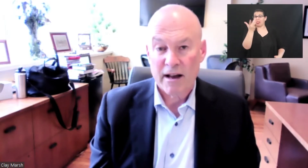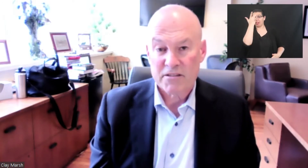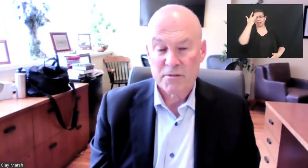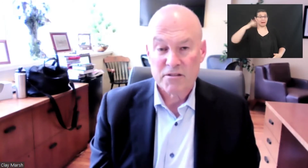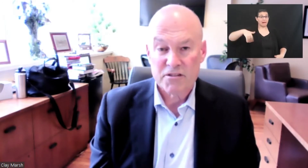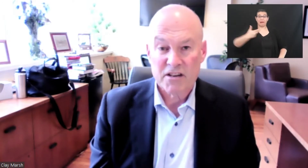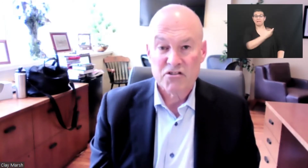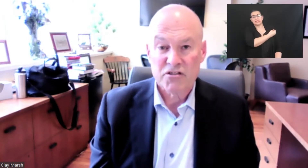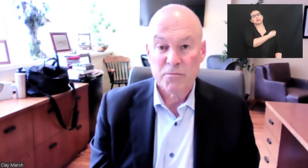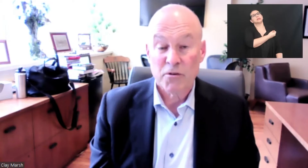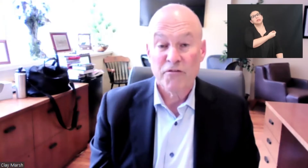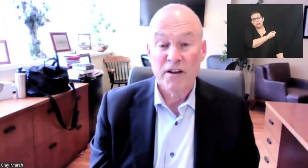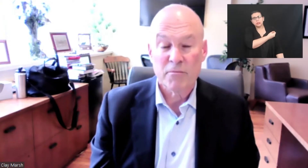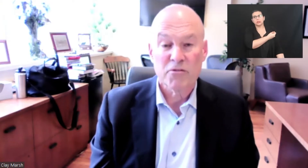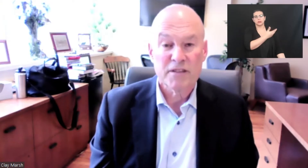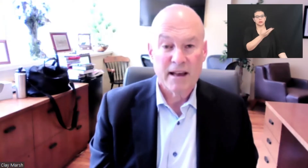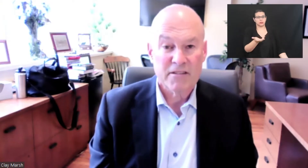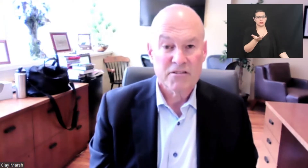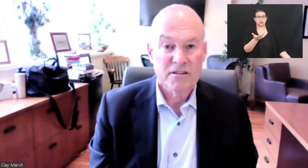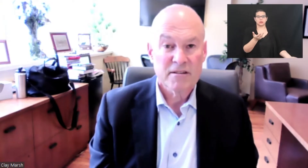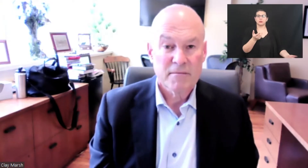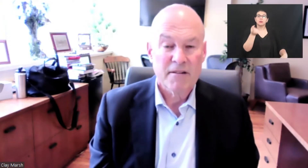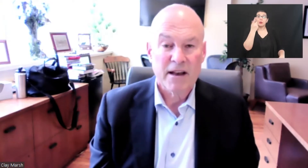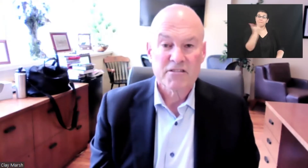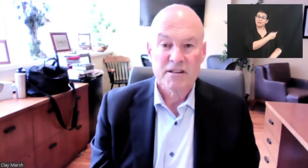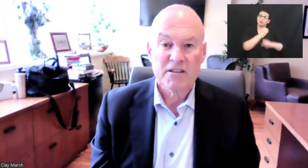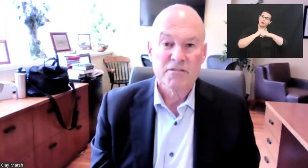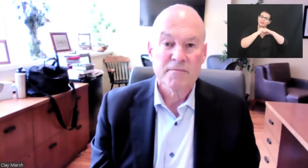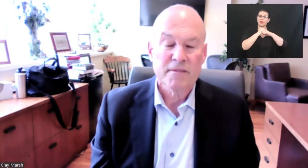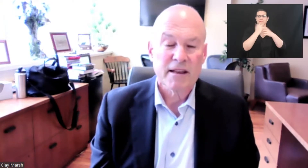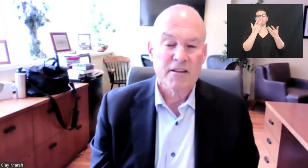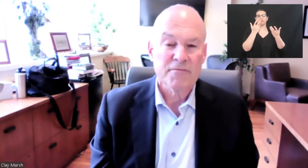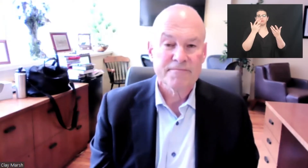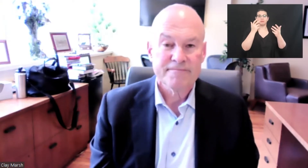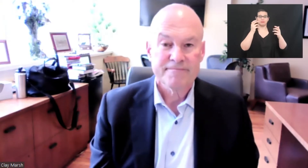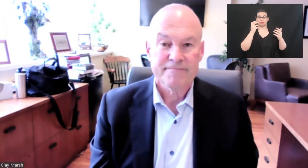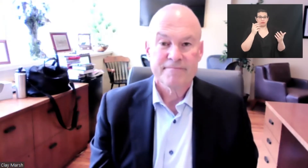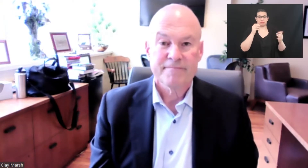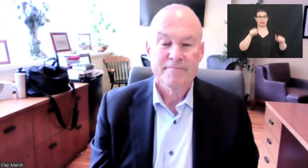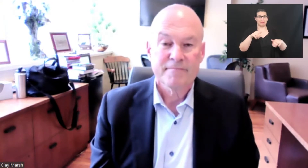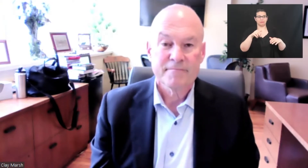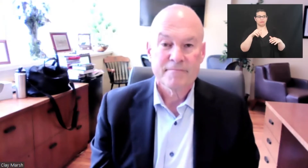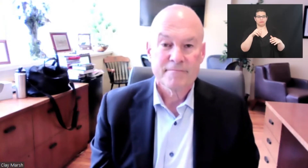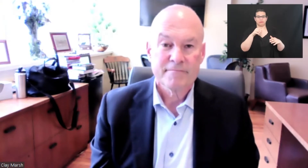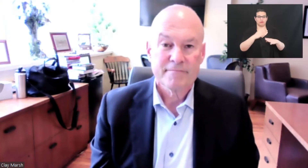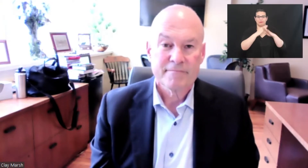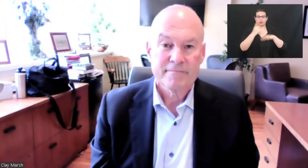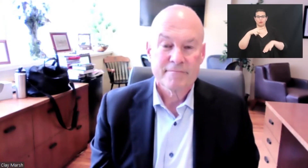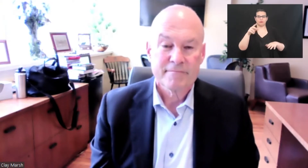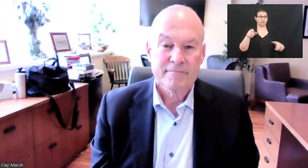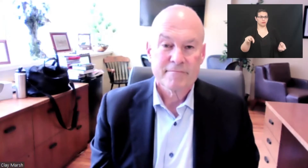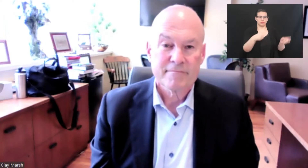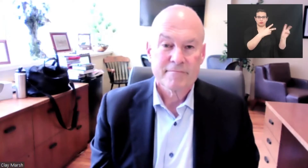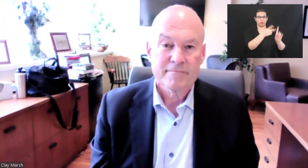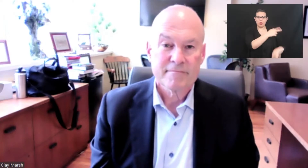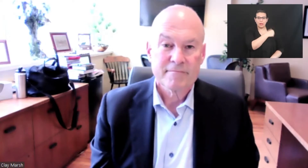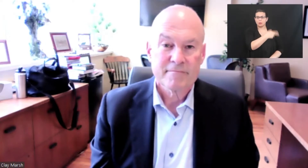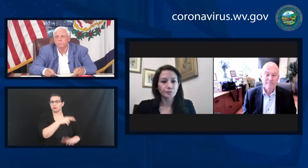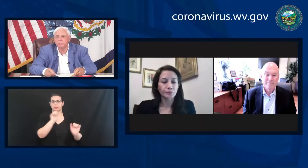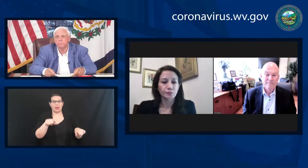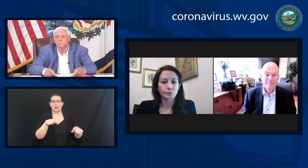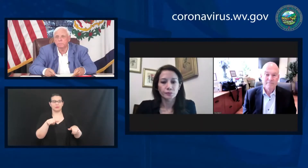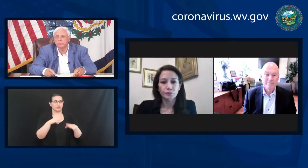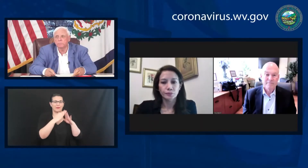preventable hospitalization, preventable deaths by vaccination. Thank you. All right, thank you, Dr. Marsh.